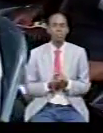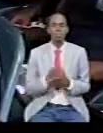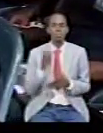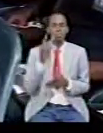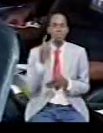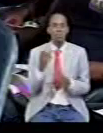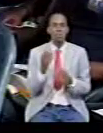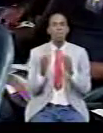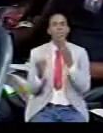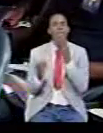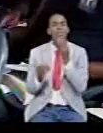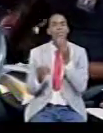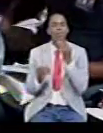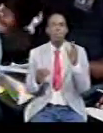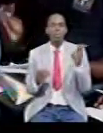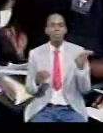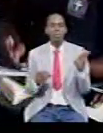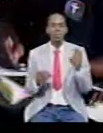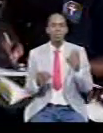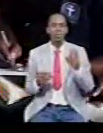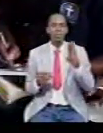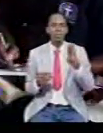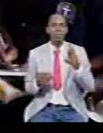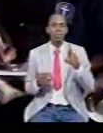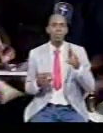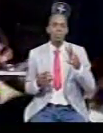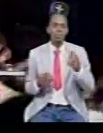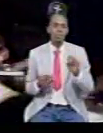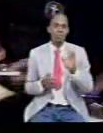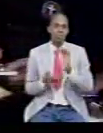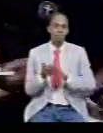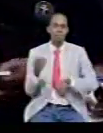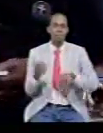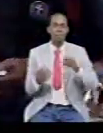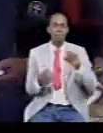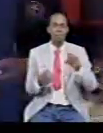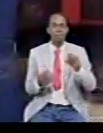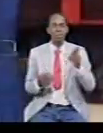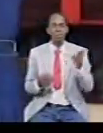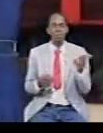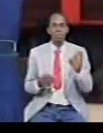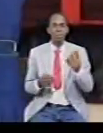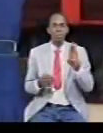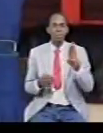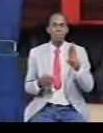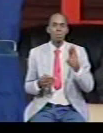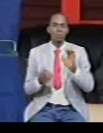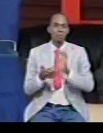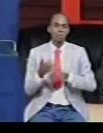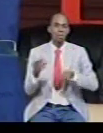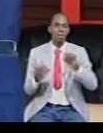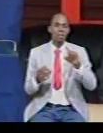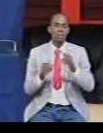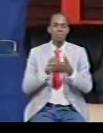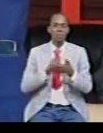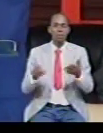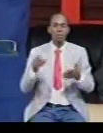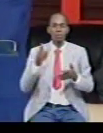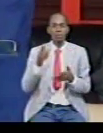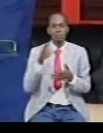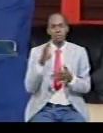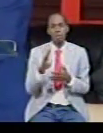at Hebrews chapter 11. Hebrews chapter 11. I'm reading from verse 24. By faith,